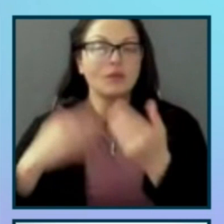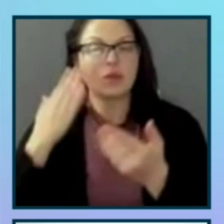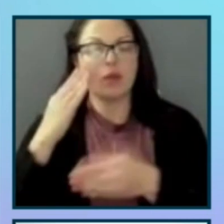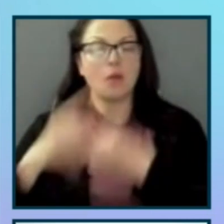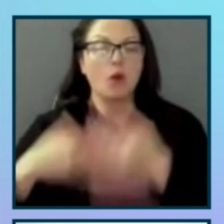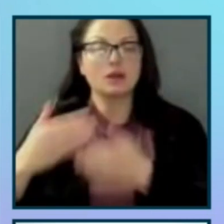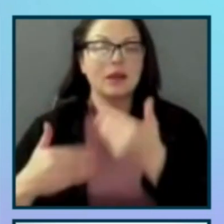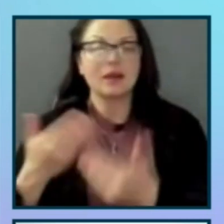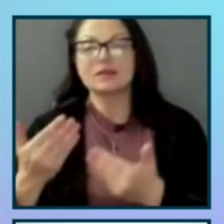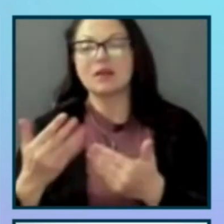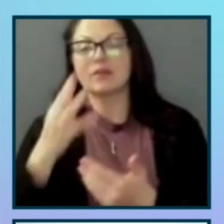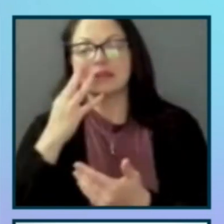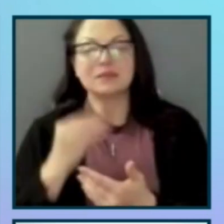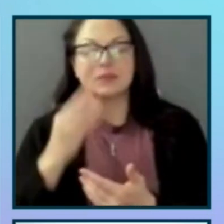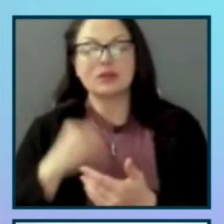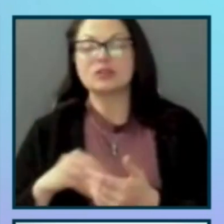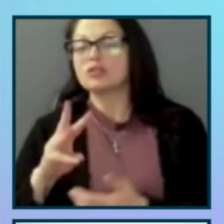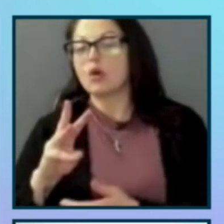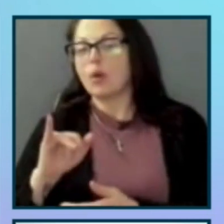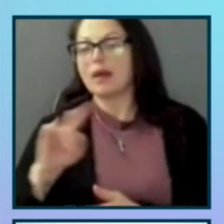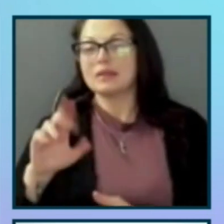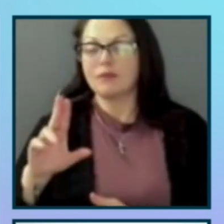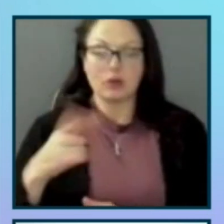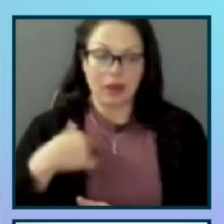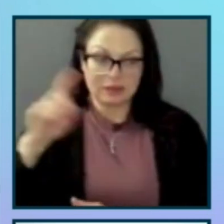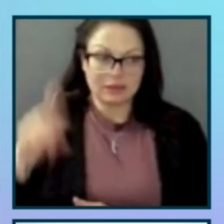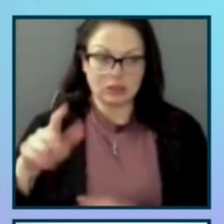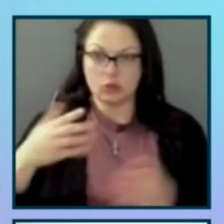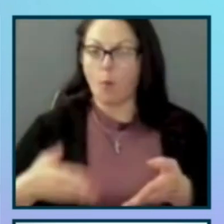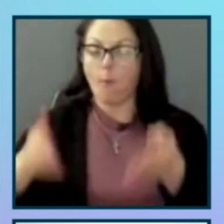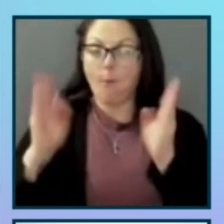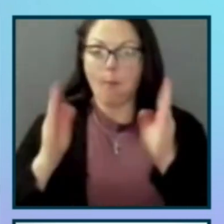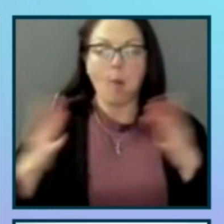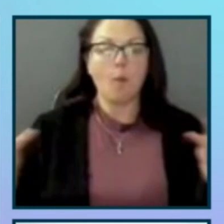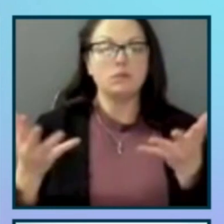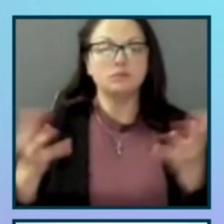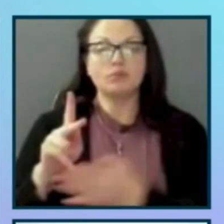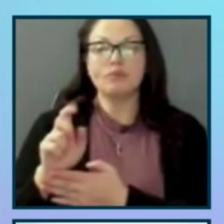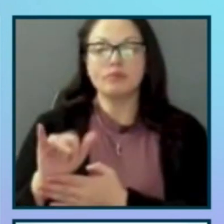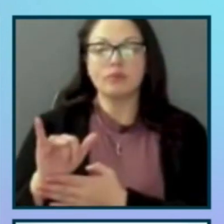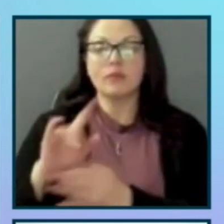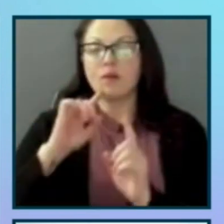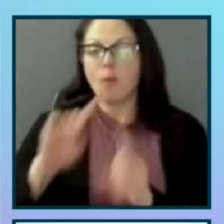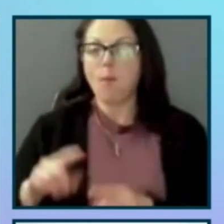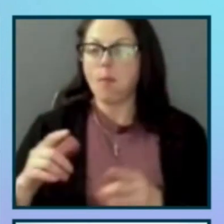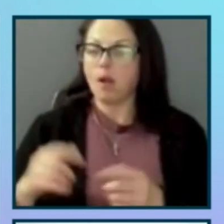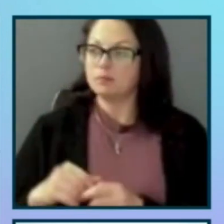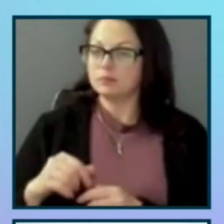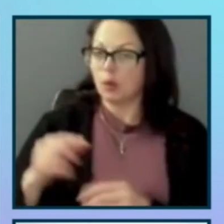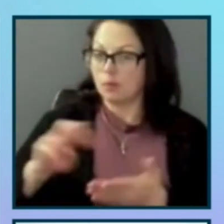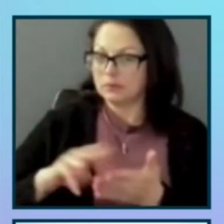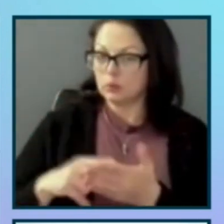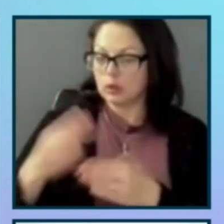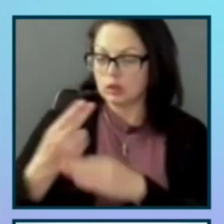going. So as the wizard, I needed to pay close attention to what was a key command, meaning was a user requesting me to